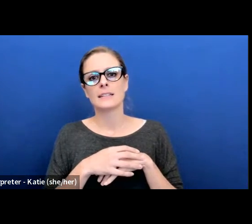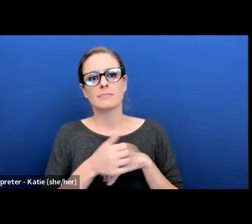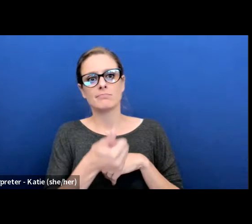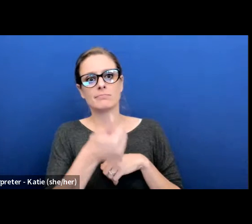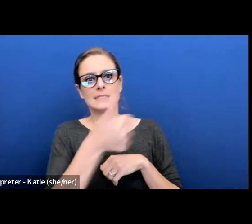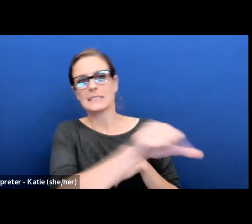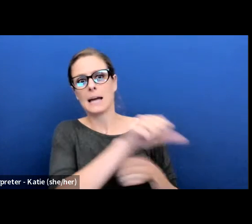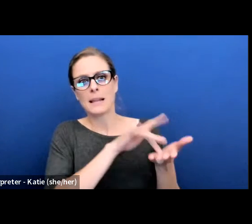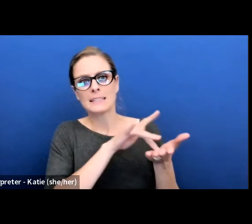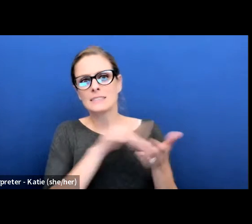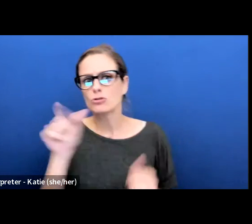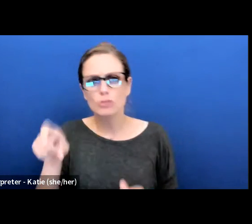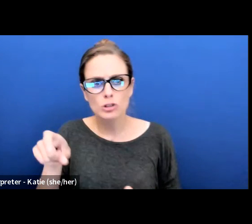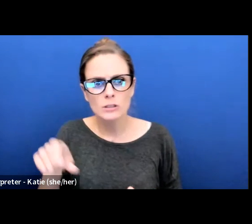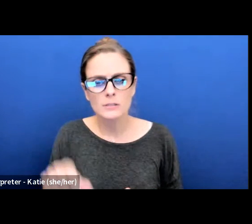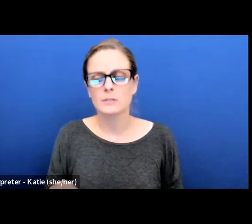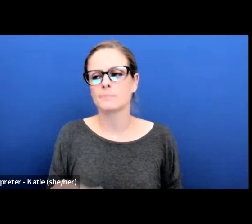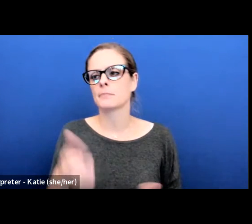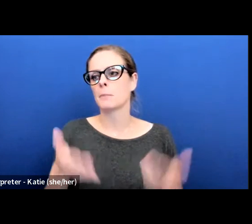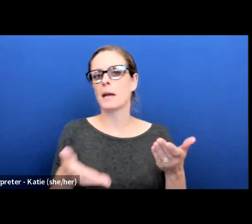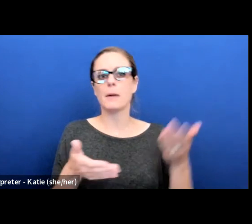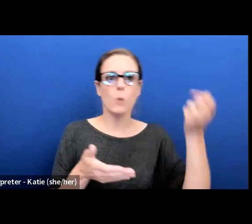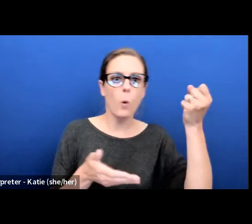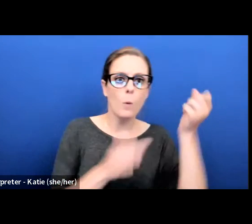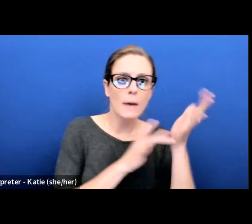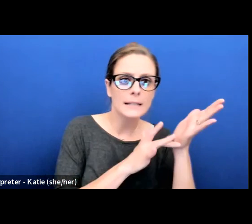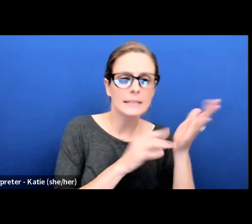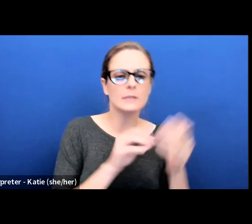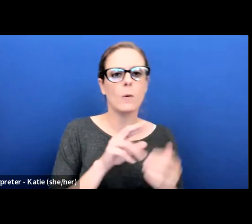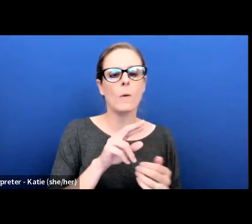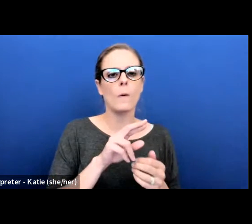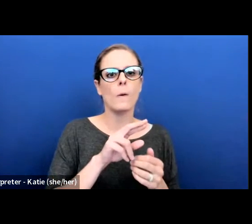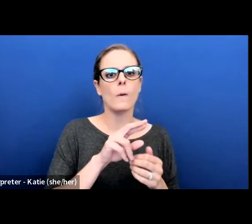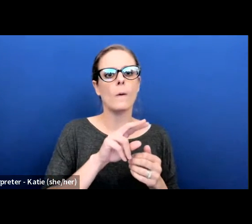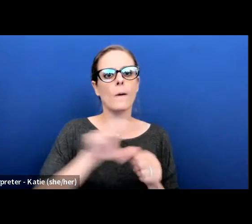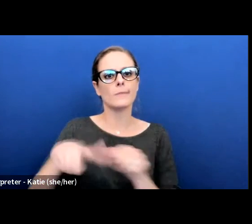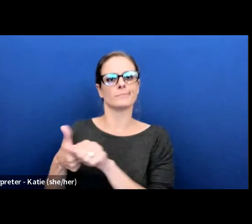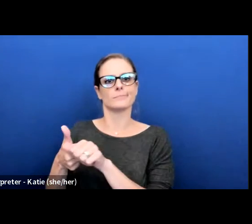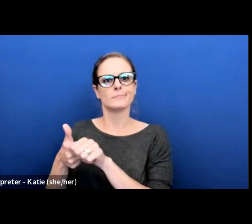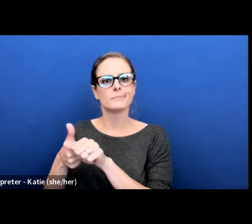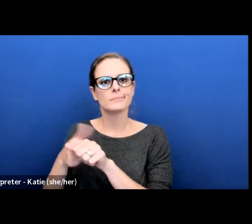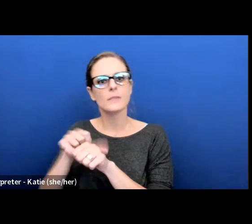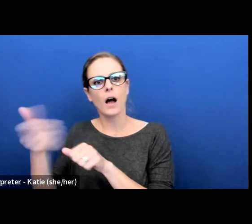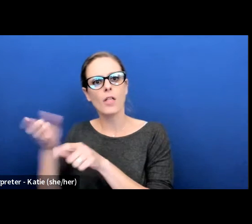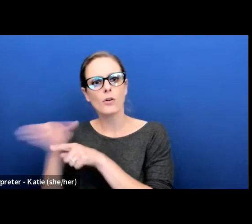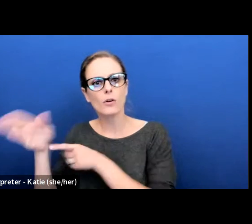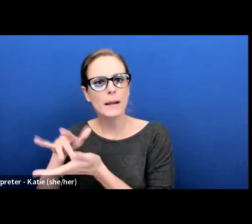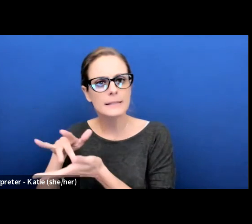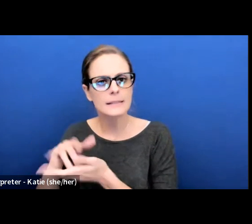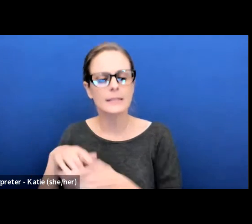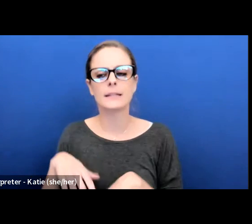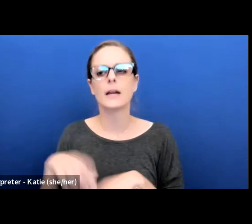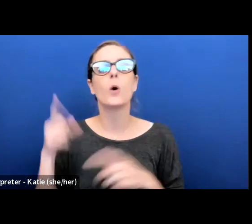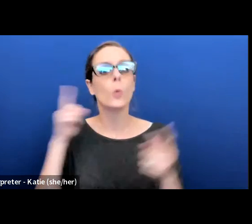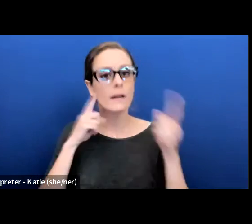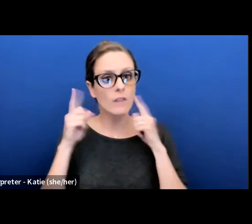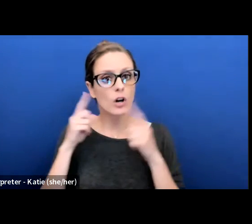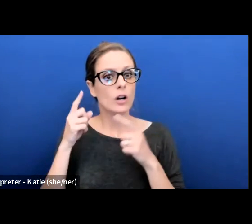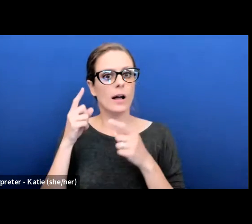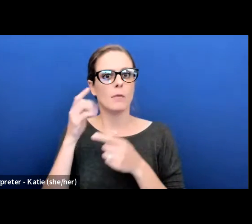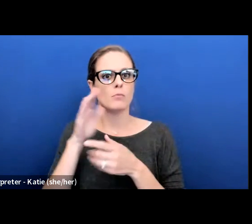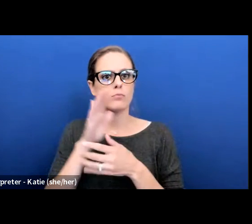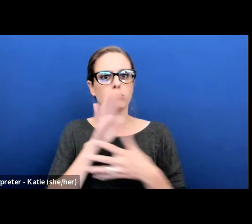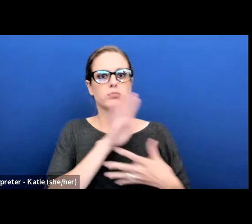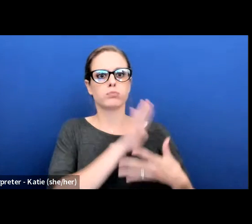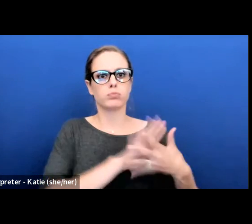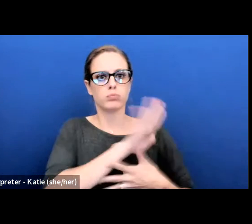go to a second line medication. But if someone is high risk, we've also been hearing primary care doctors saying, oh, if you're not feeling that